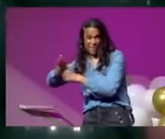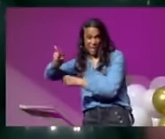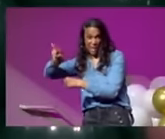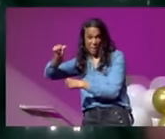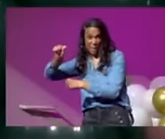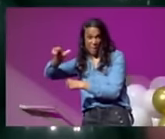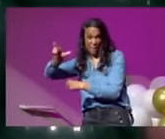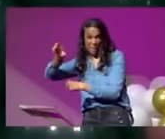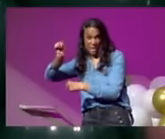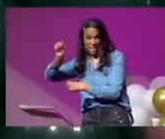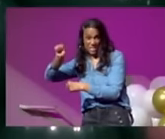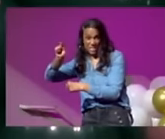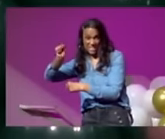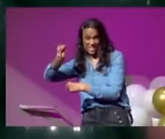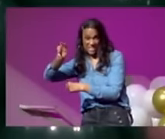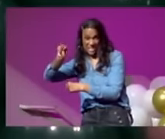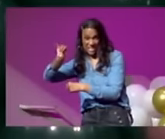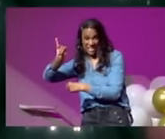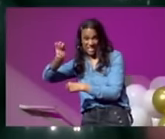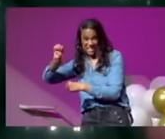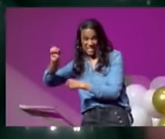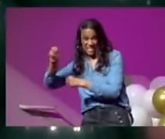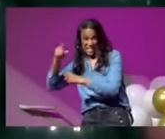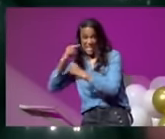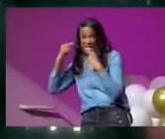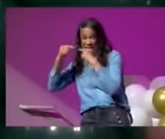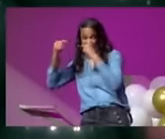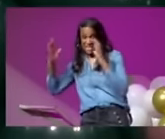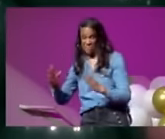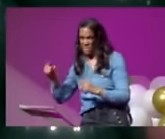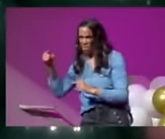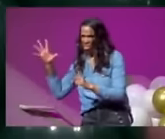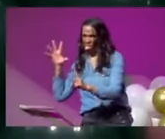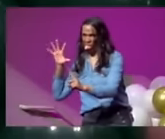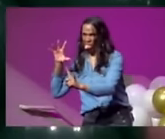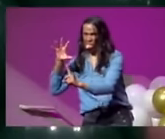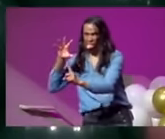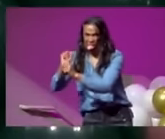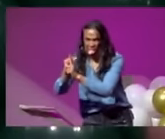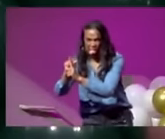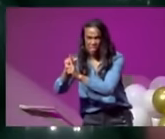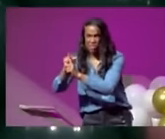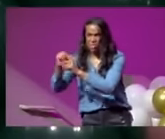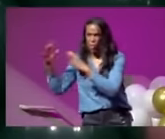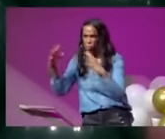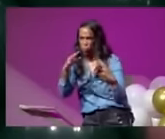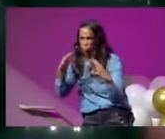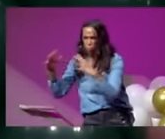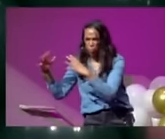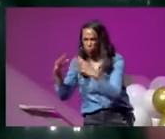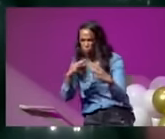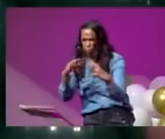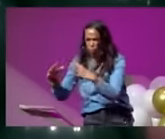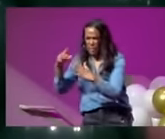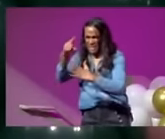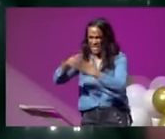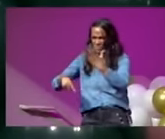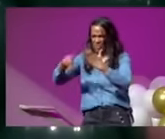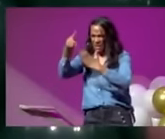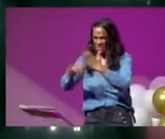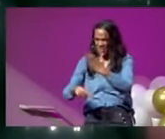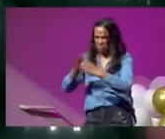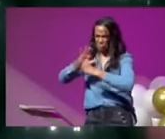for decades as a result of the apartheid-like conditions that they find